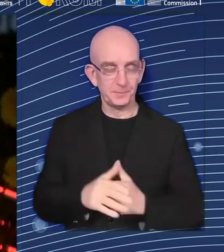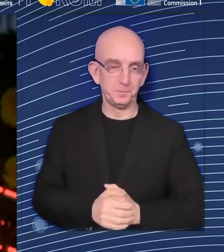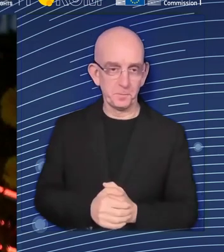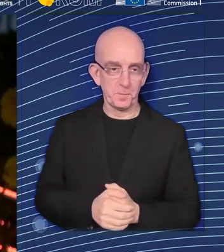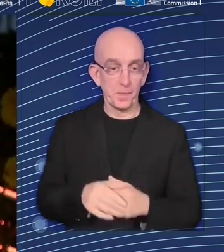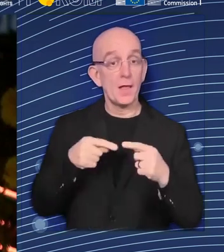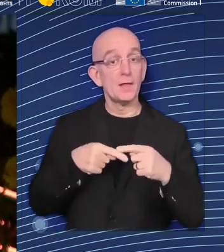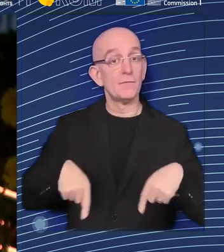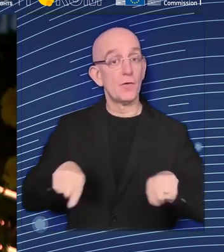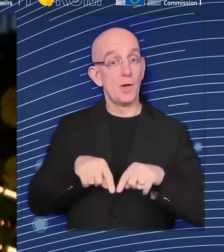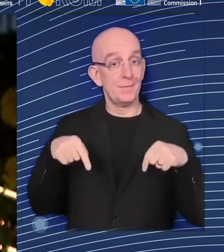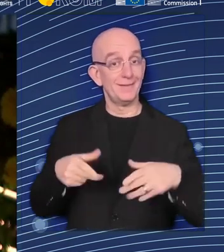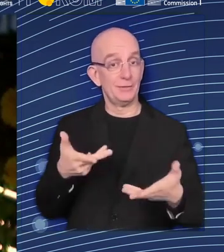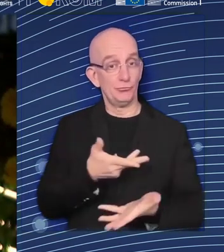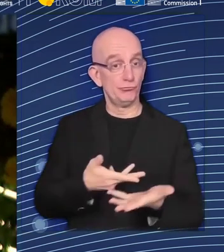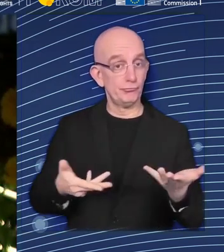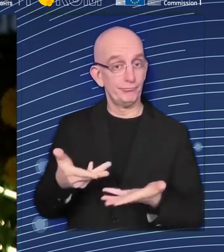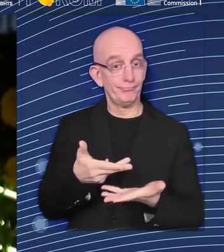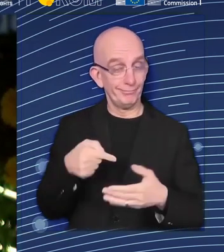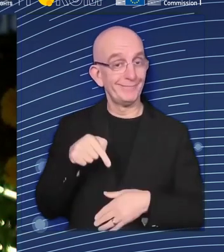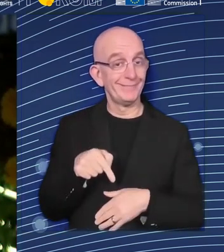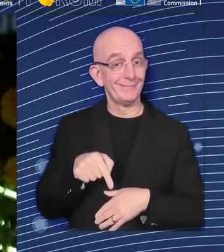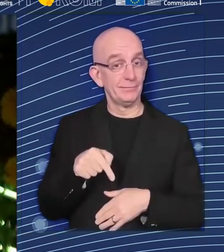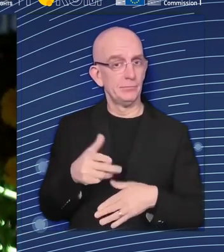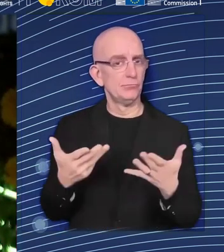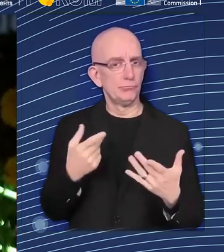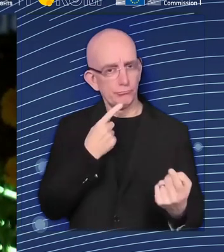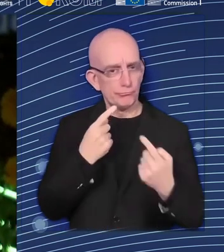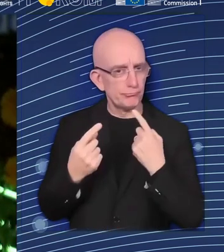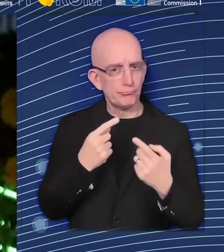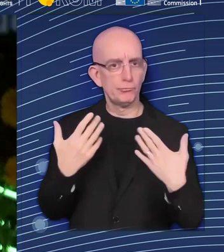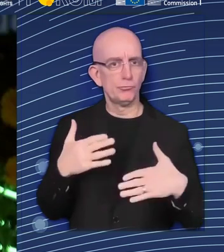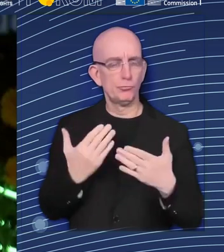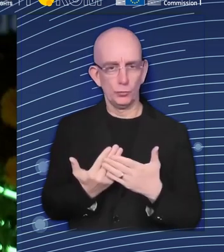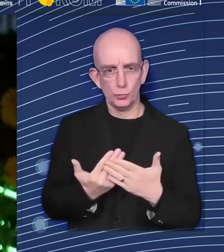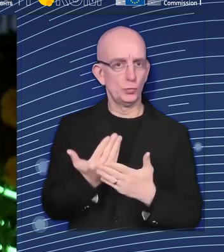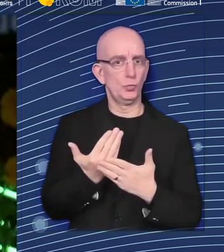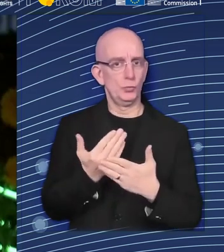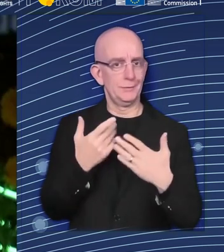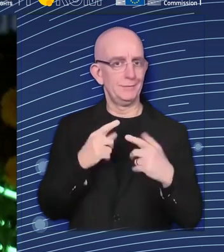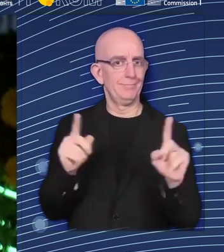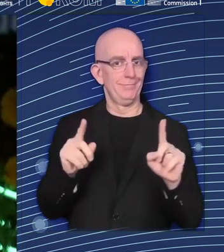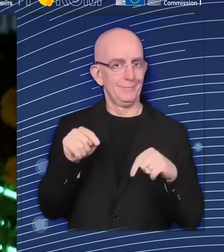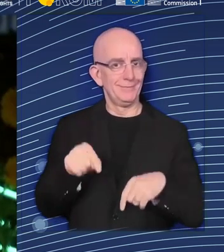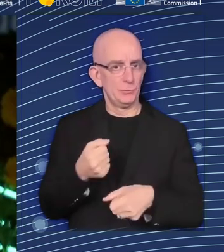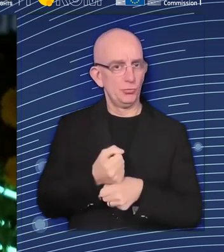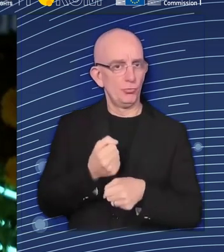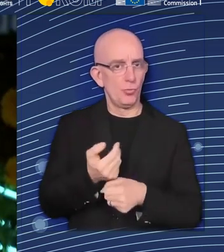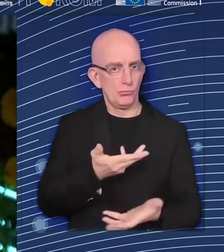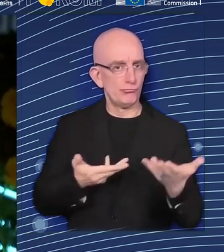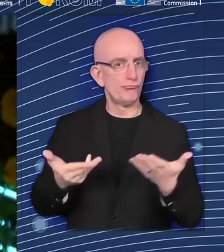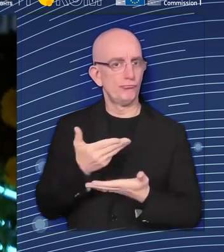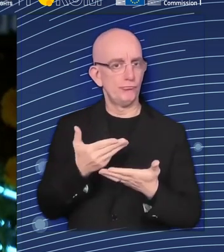also a very good achievement and a very rich discussion in the last 2 days. First, I want to thank